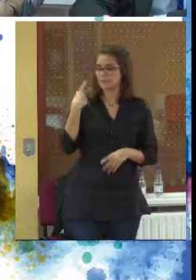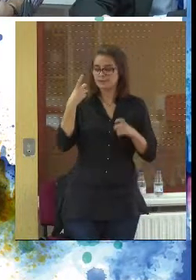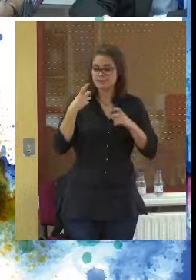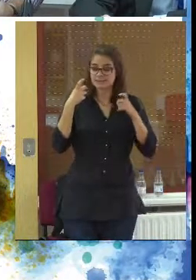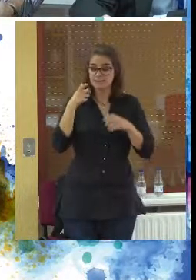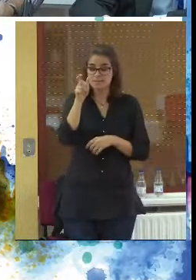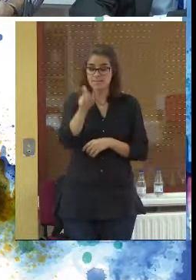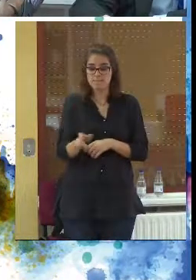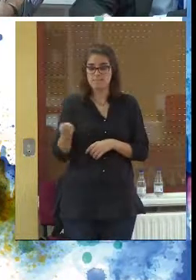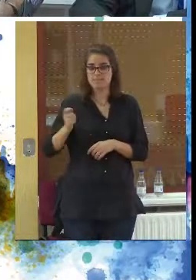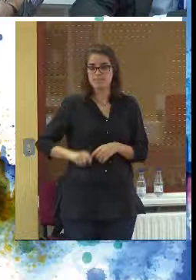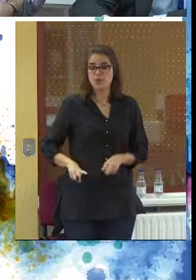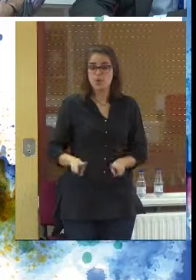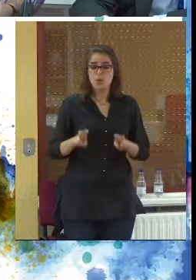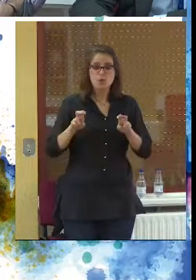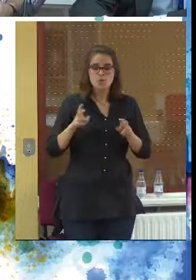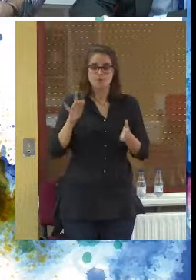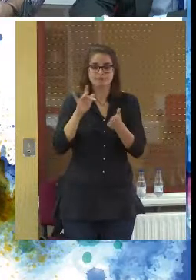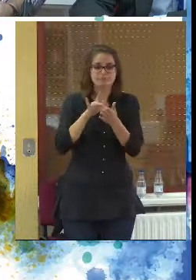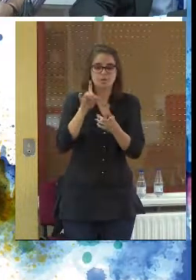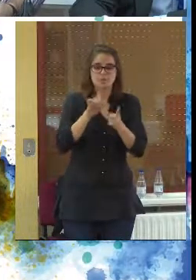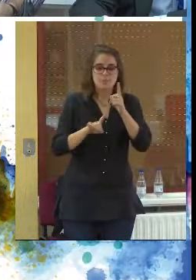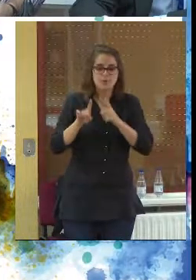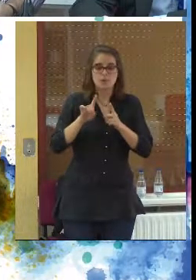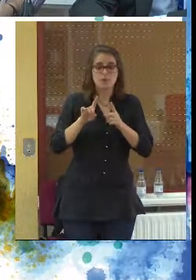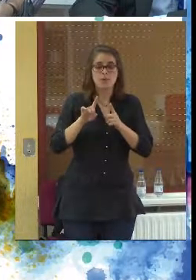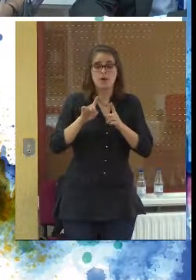evaluated and valued by professionals,